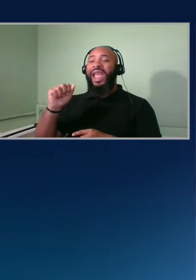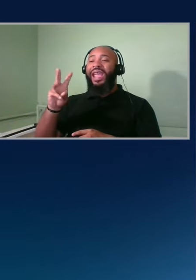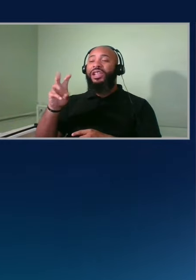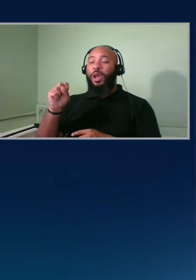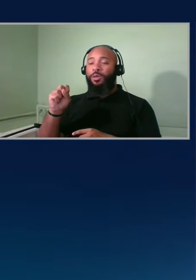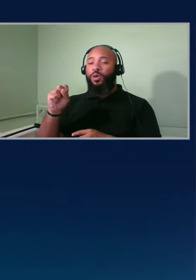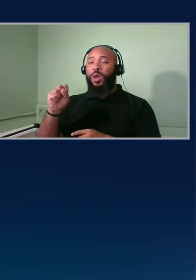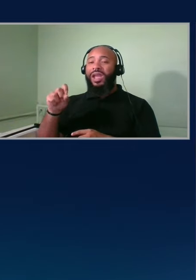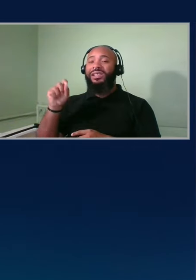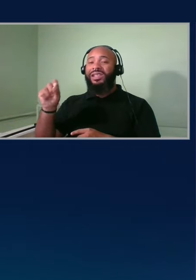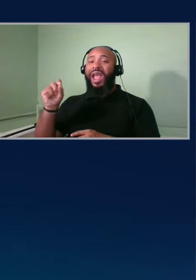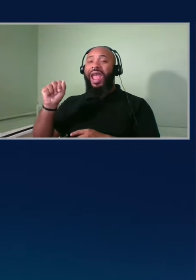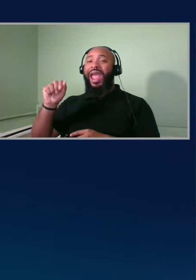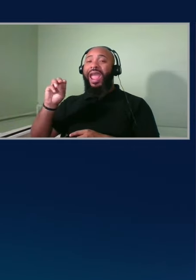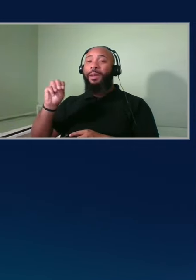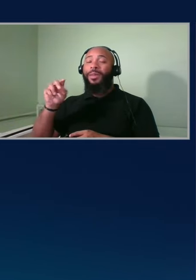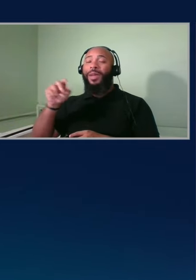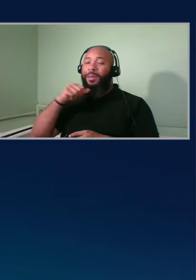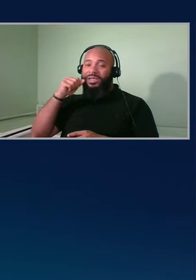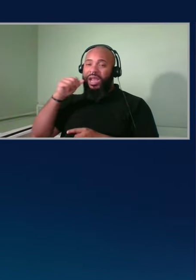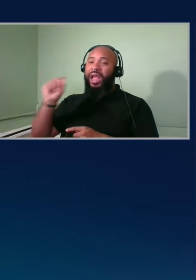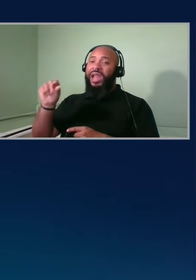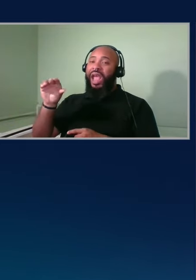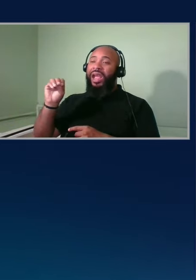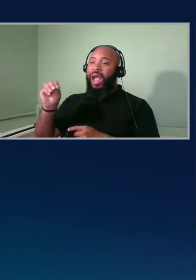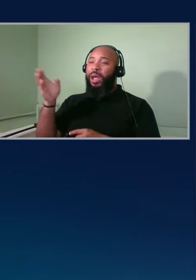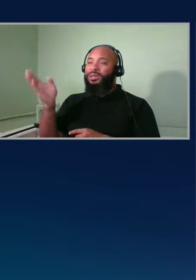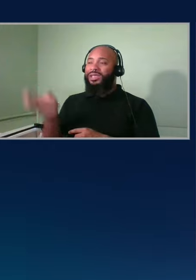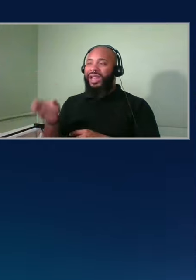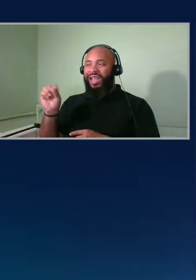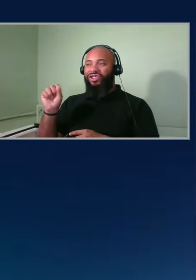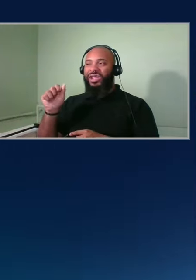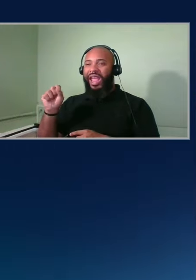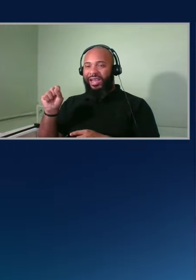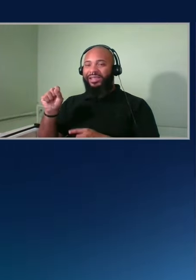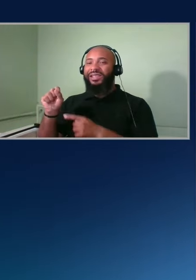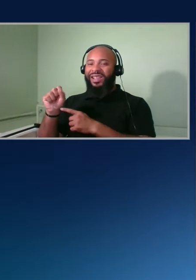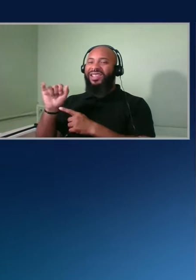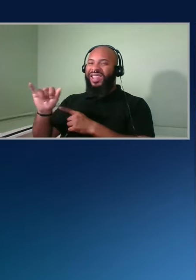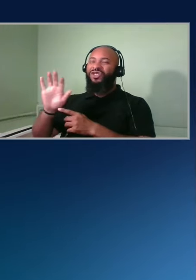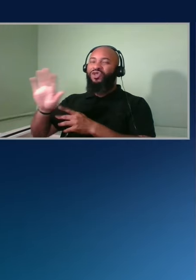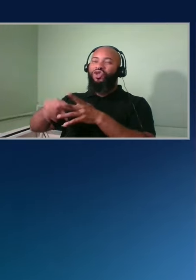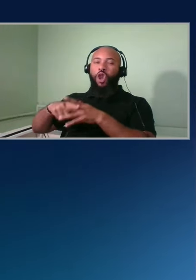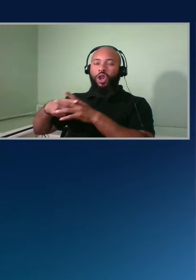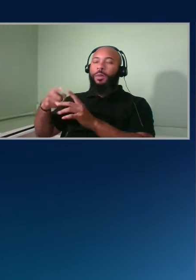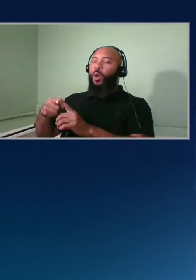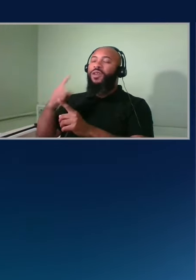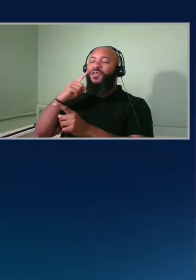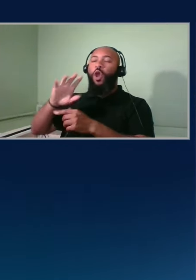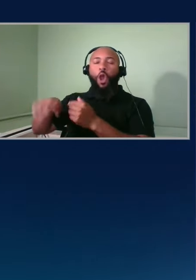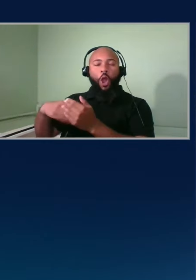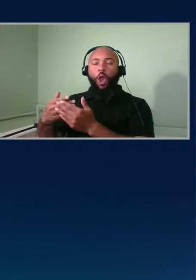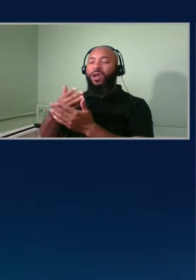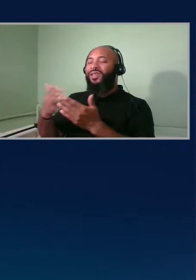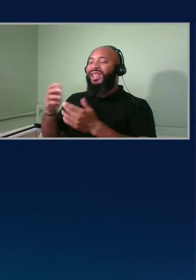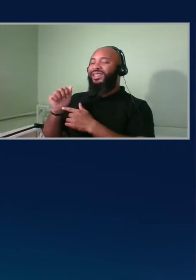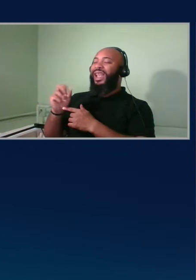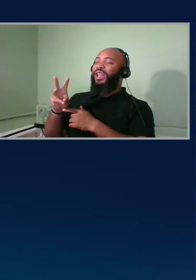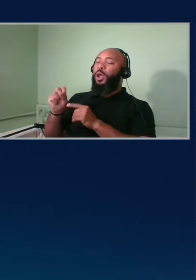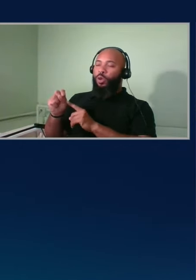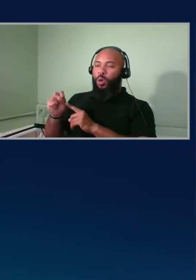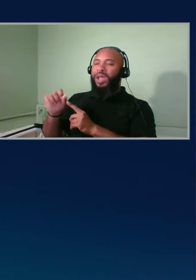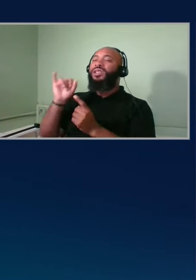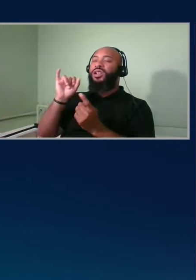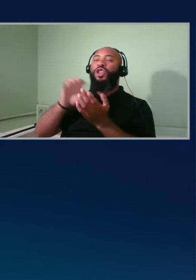aws.amazon.com/SaaS. That is your starting point for all things SaaS on AWS. That's our learning